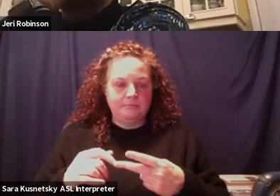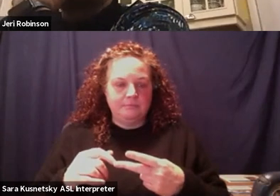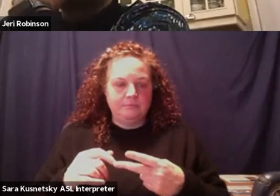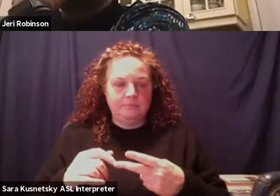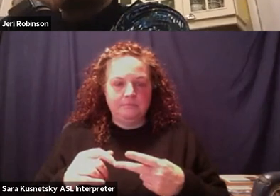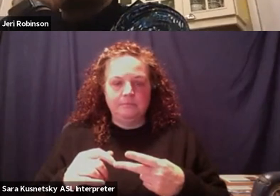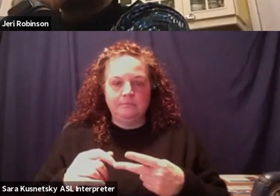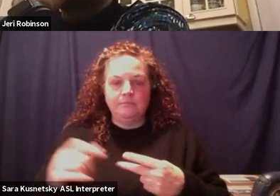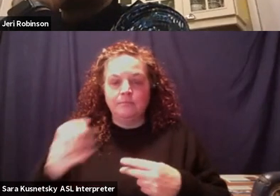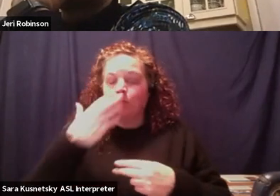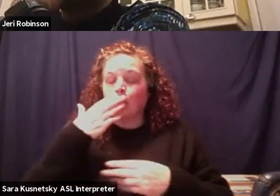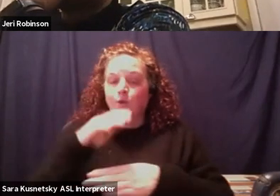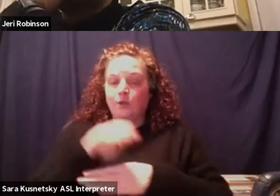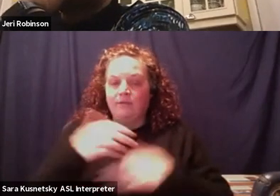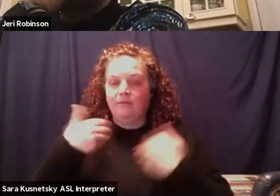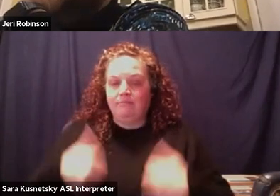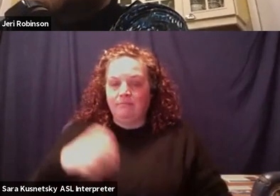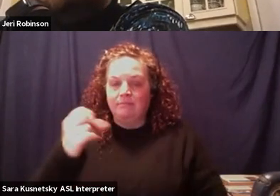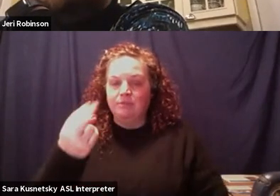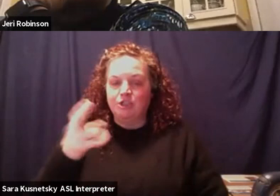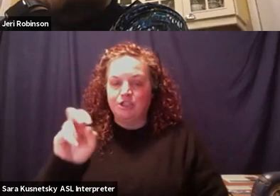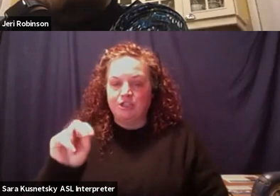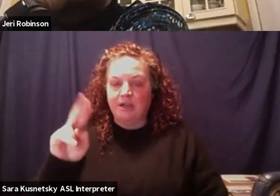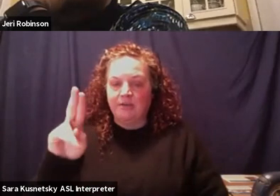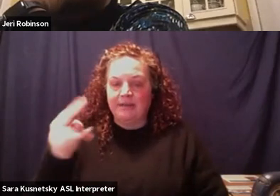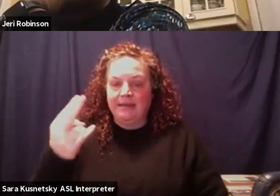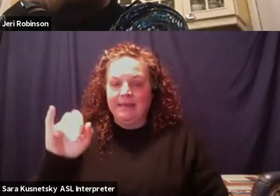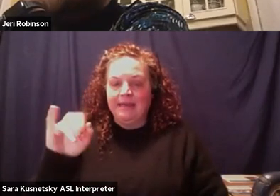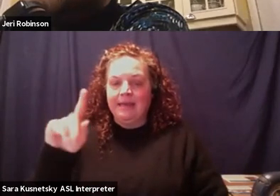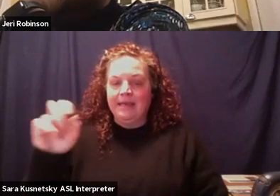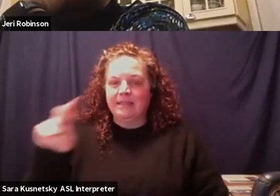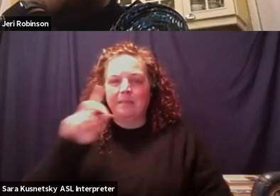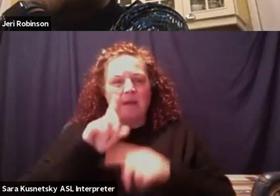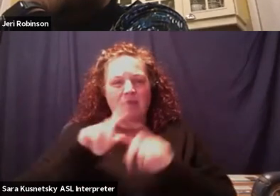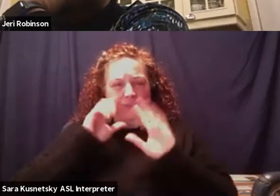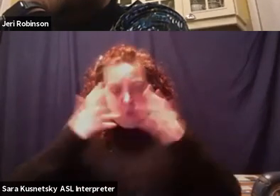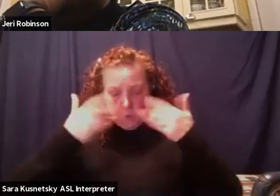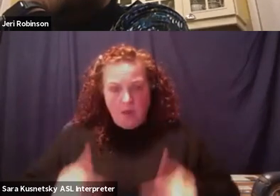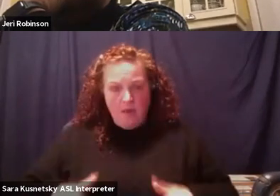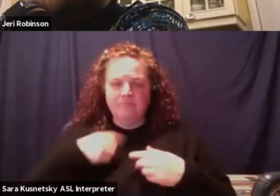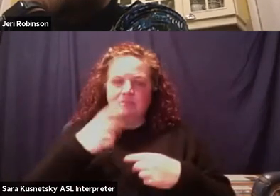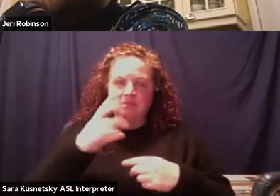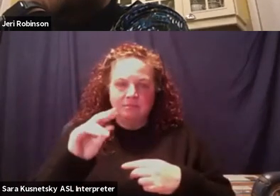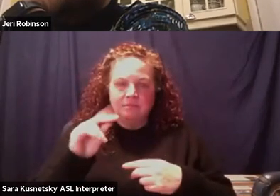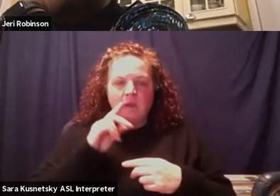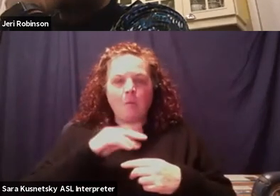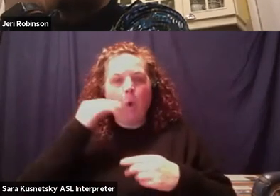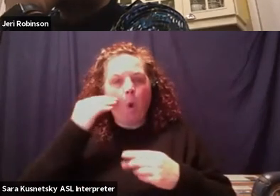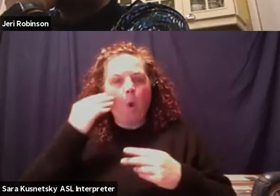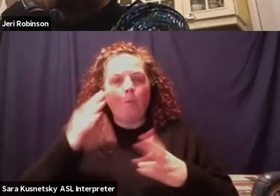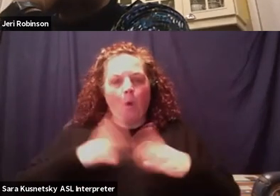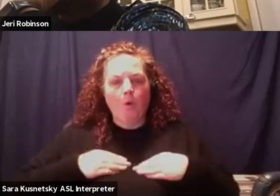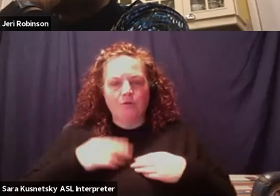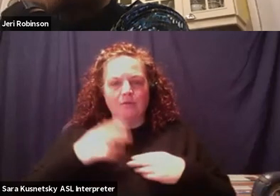Good evening. My name is Sharon Hinton, but that's not all of who I am. I'm a homeowner in Hyde Park, but that doesn't